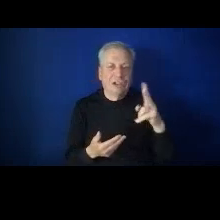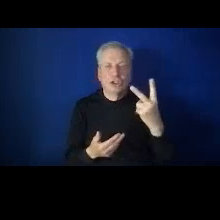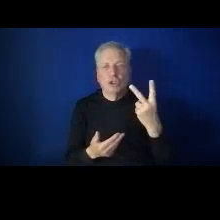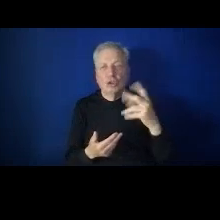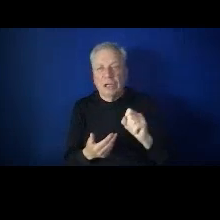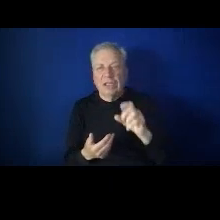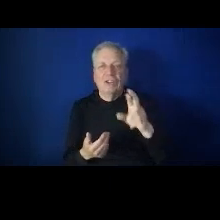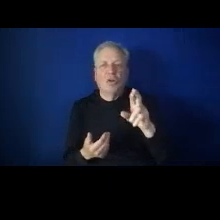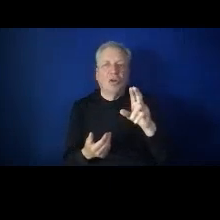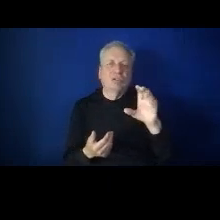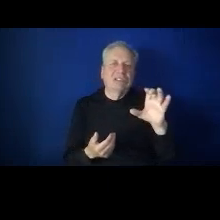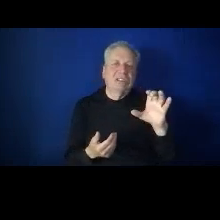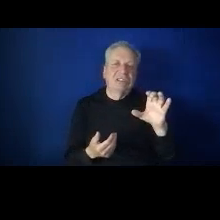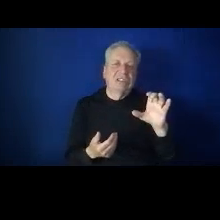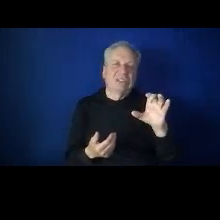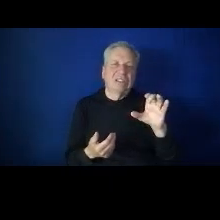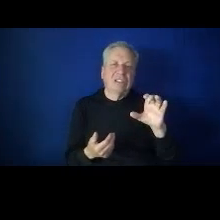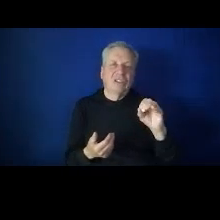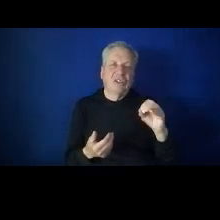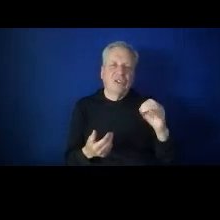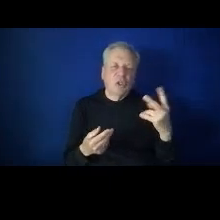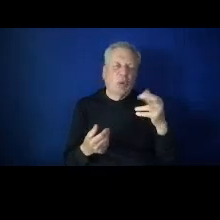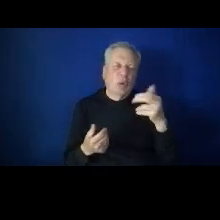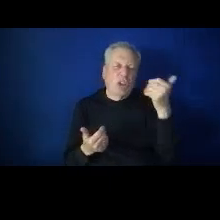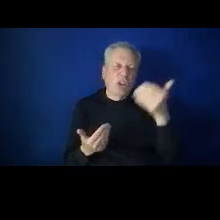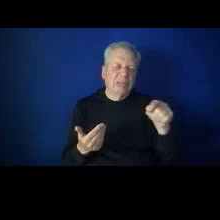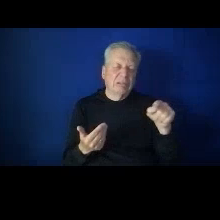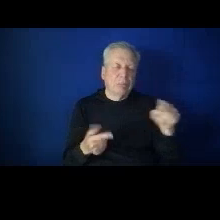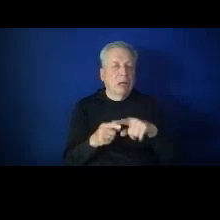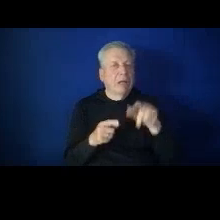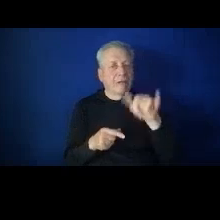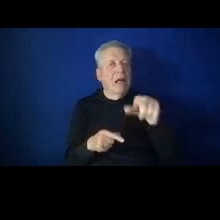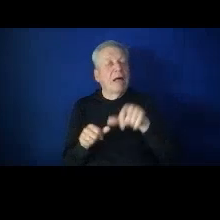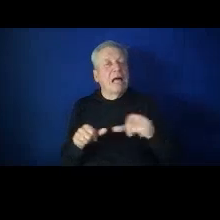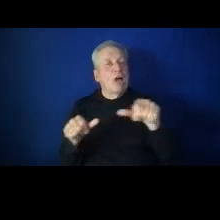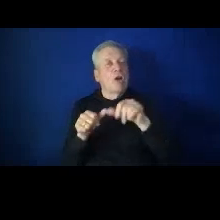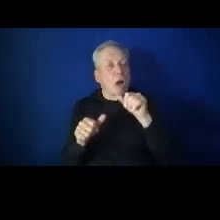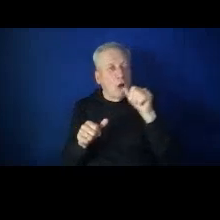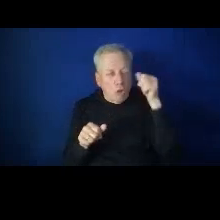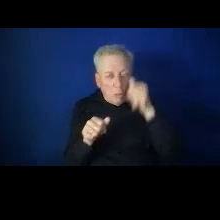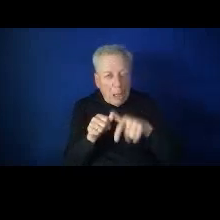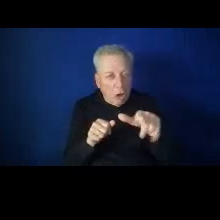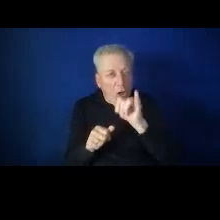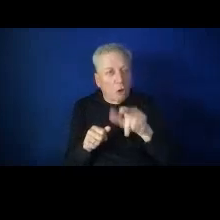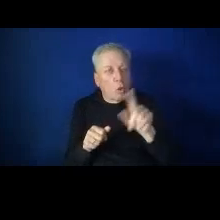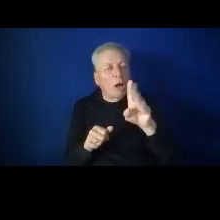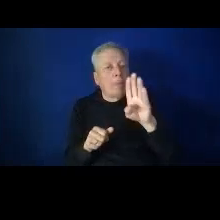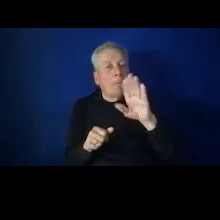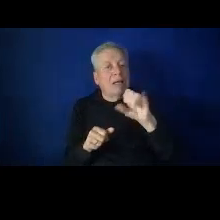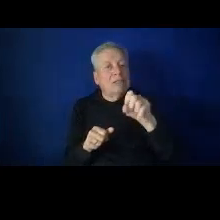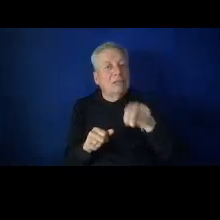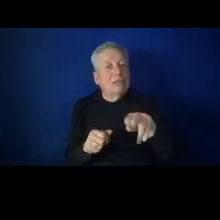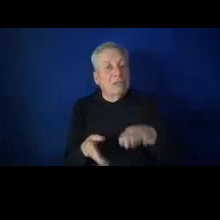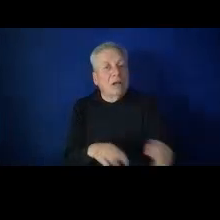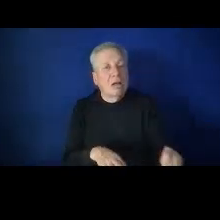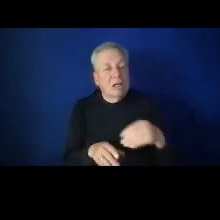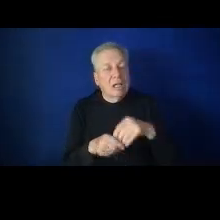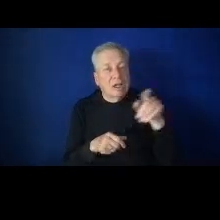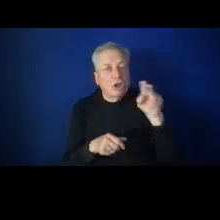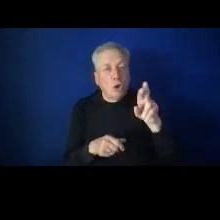CO2, and other things. This is in the area, I don't know if you guys remember that, where those bison died in